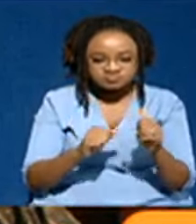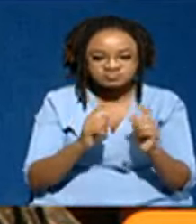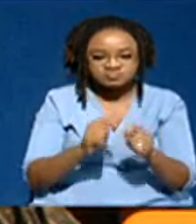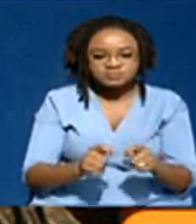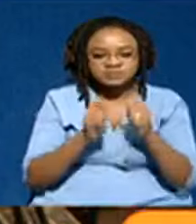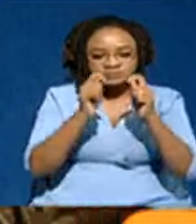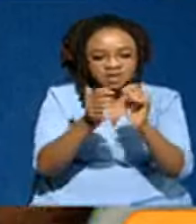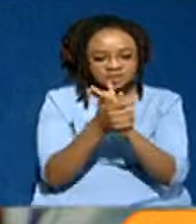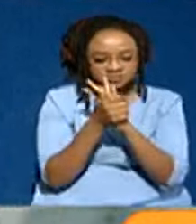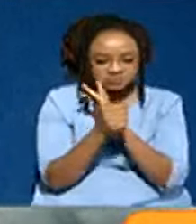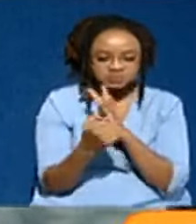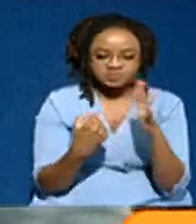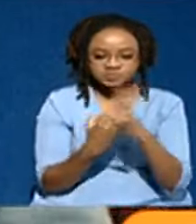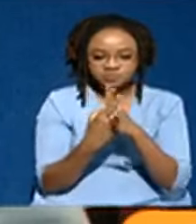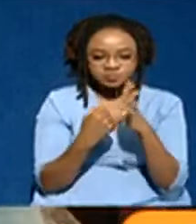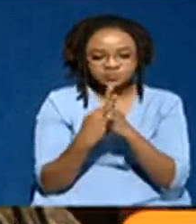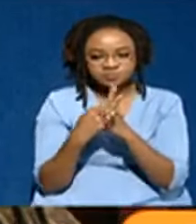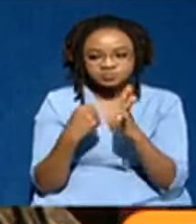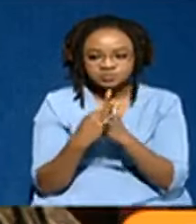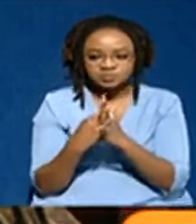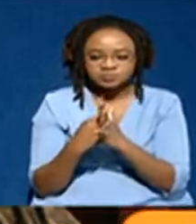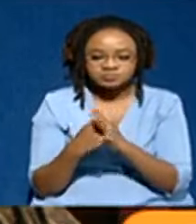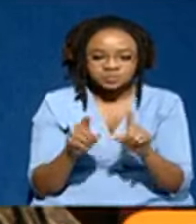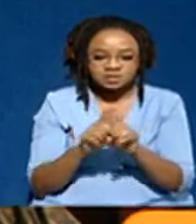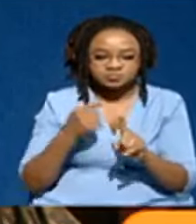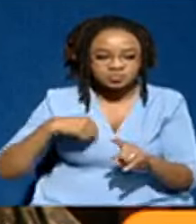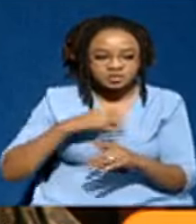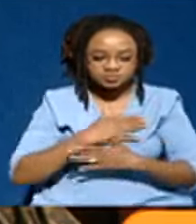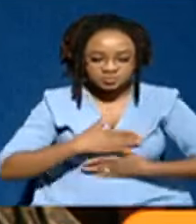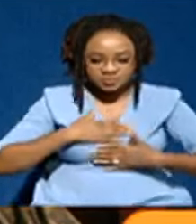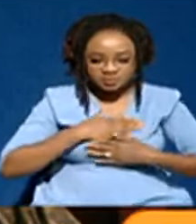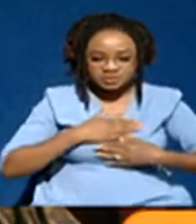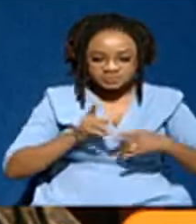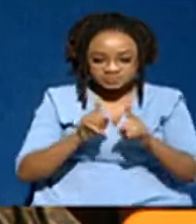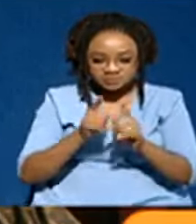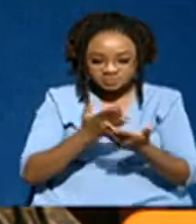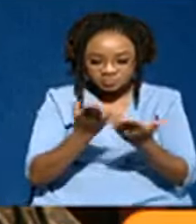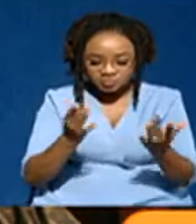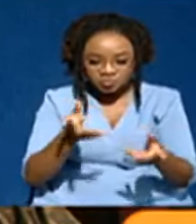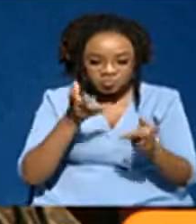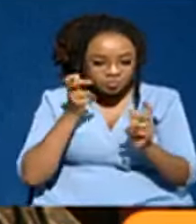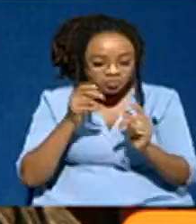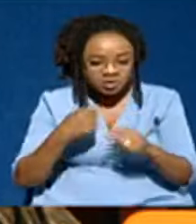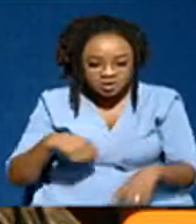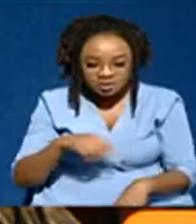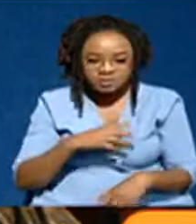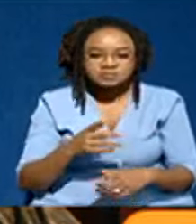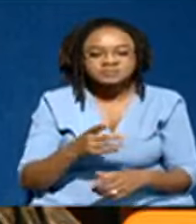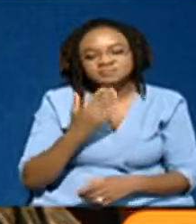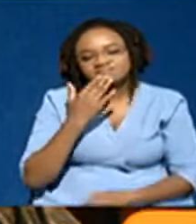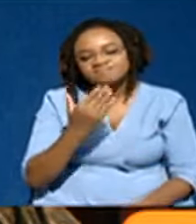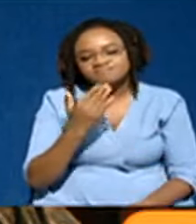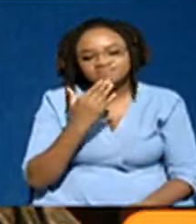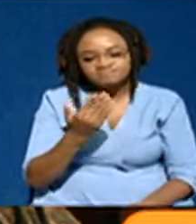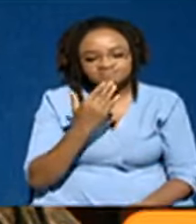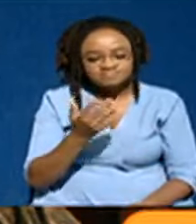has been doing the magic work at Wimwaro FM, and we really appreciate it. And to our clients also that have been together with us for the 16 years, thank you so much for